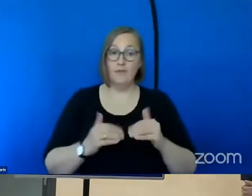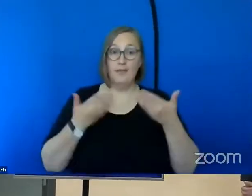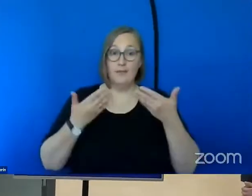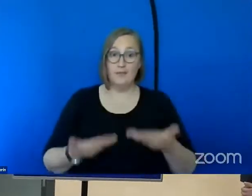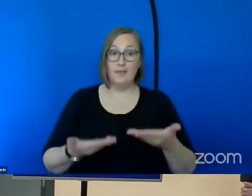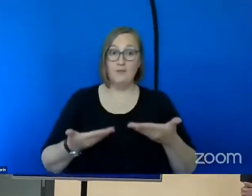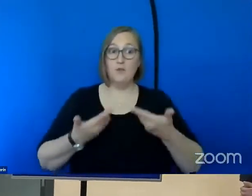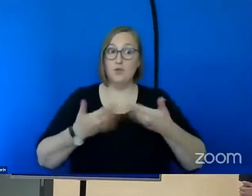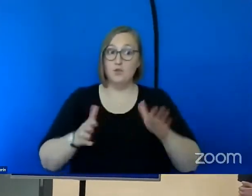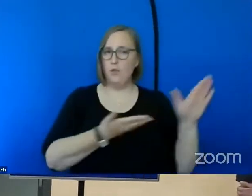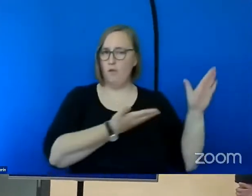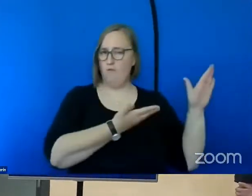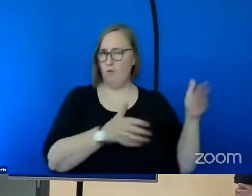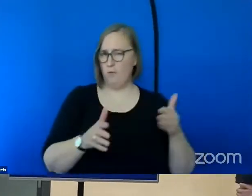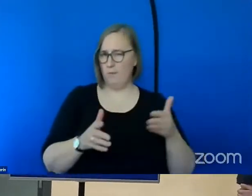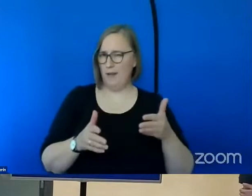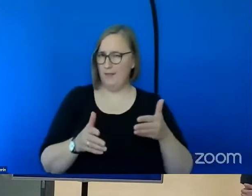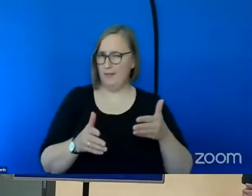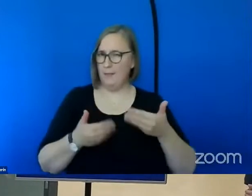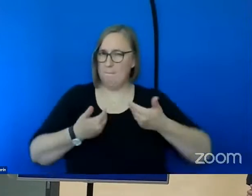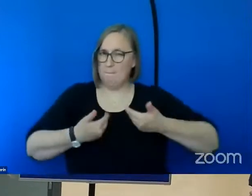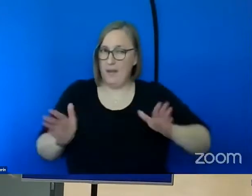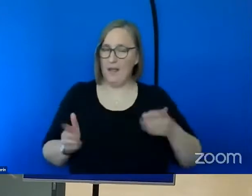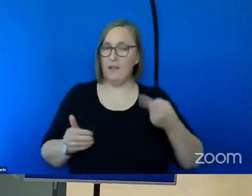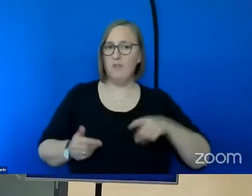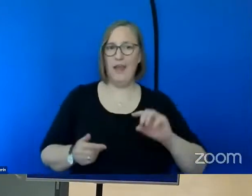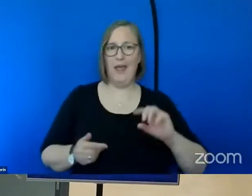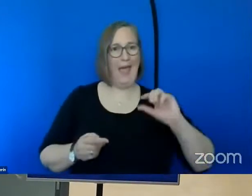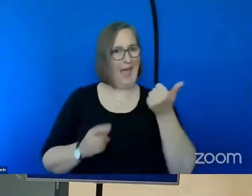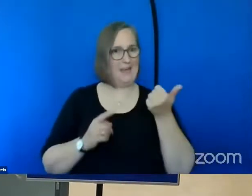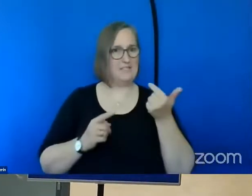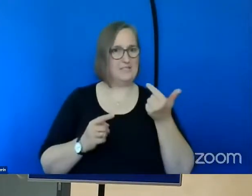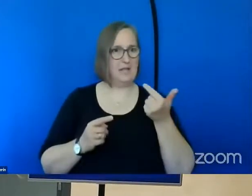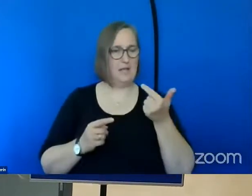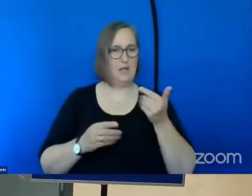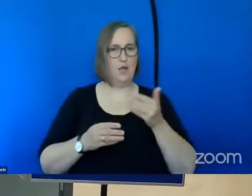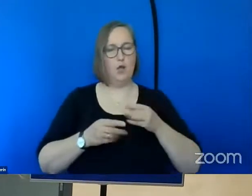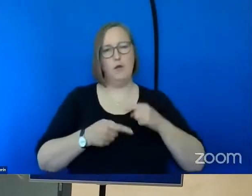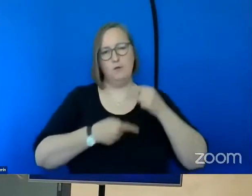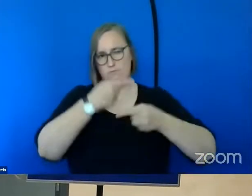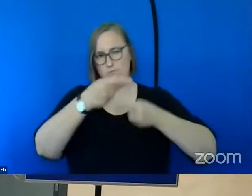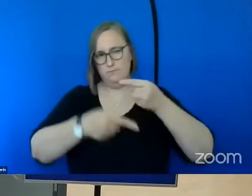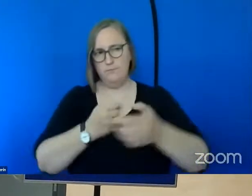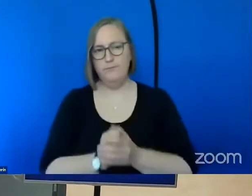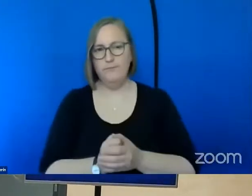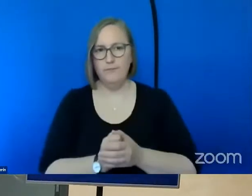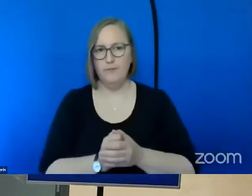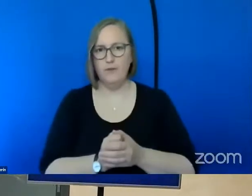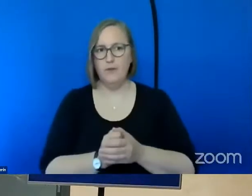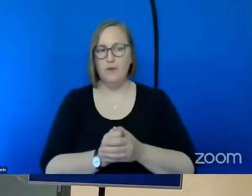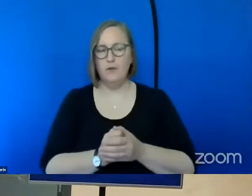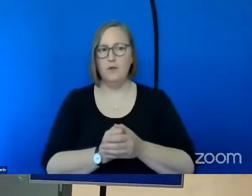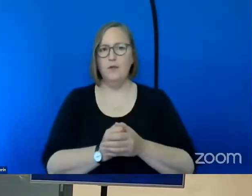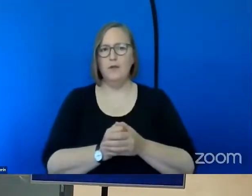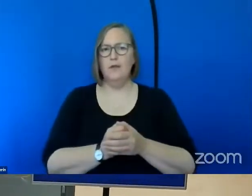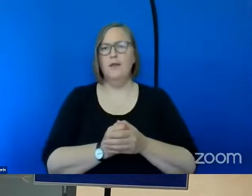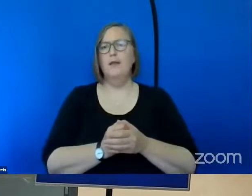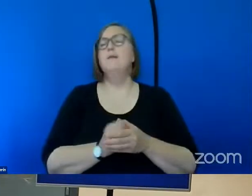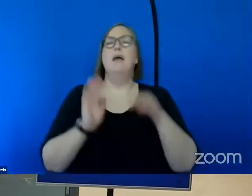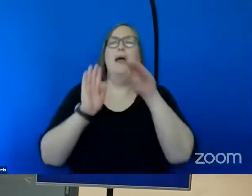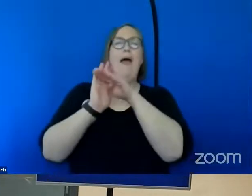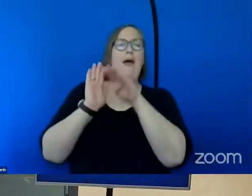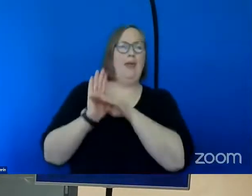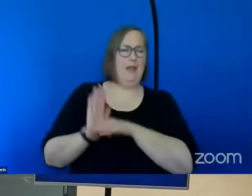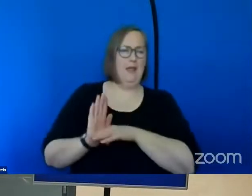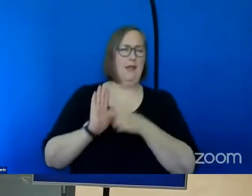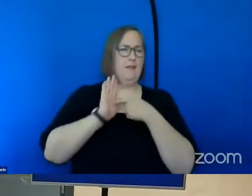on the rules and regulations, Roland. We know there is 2 heats. The best time for those 2 heats is carried forward against